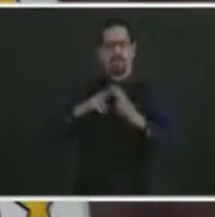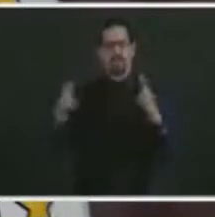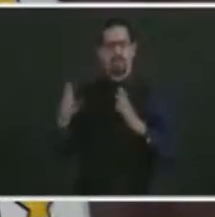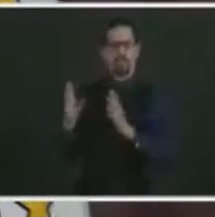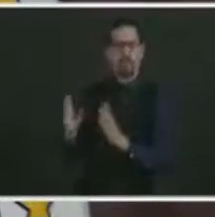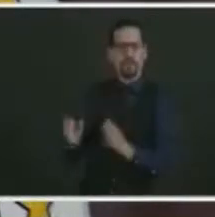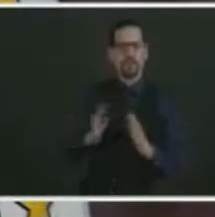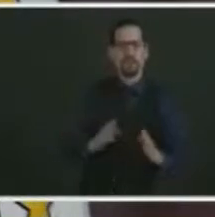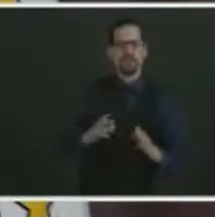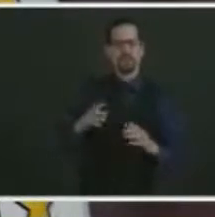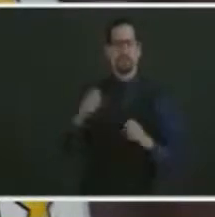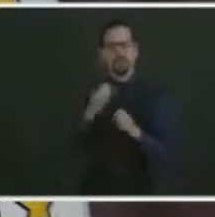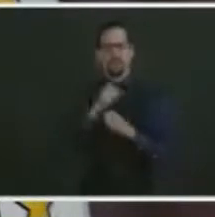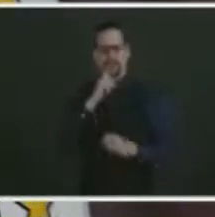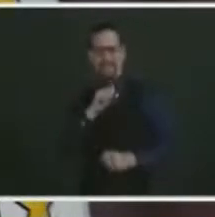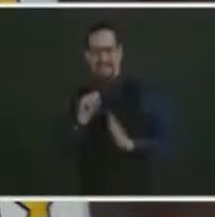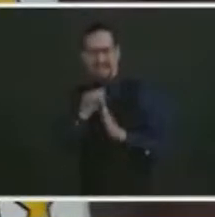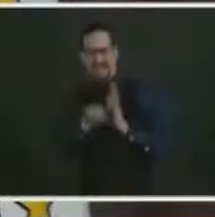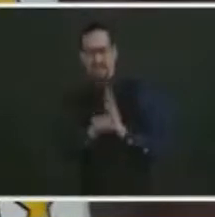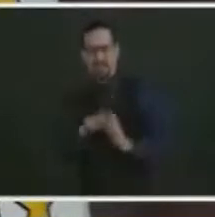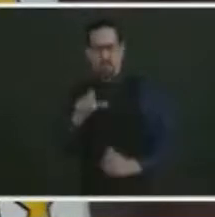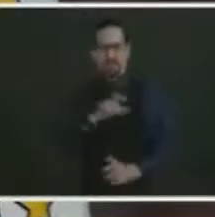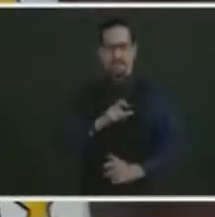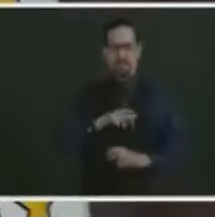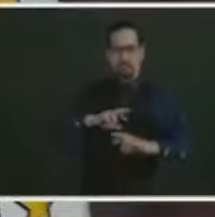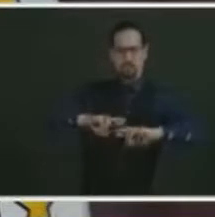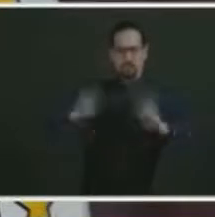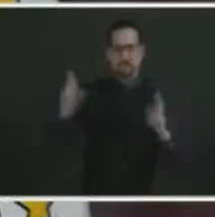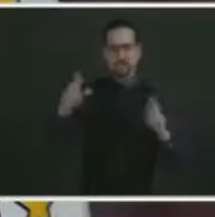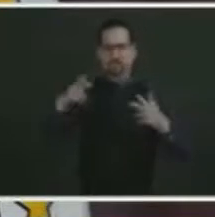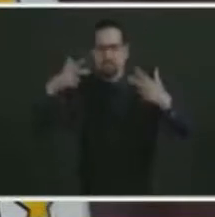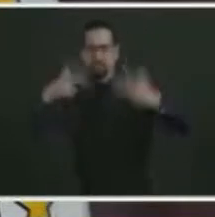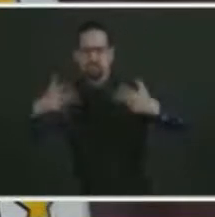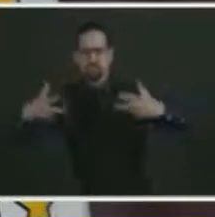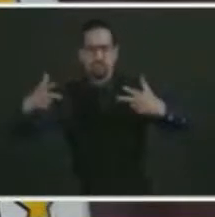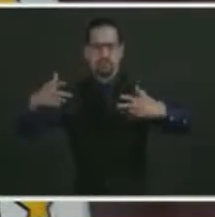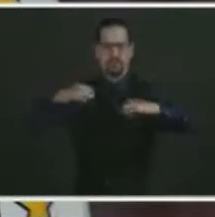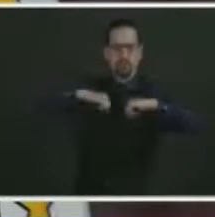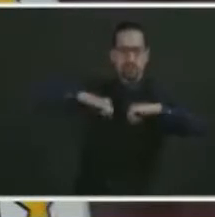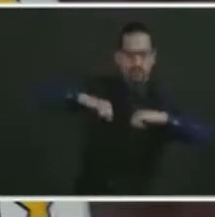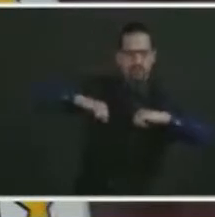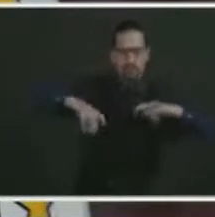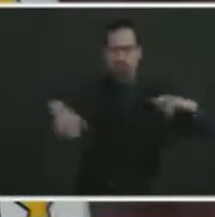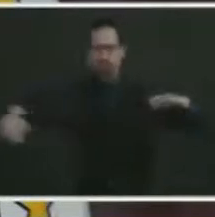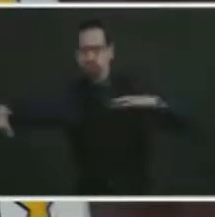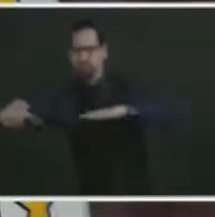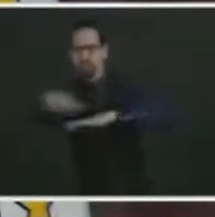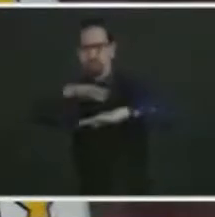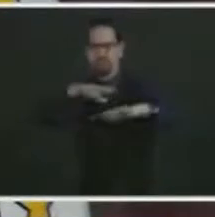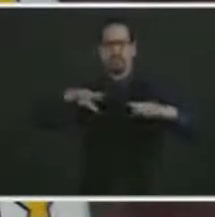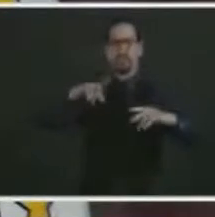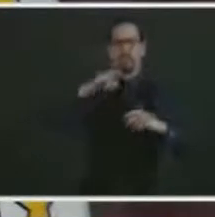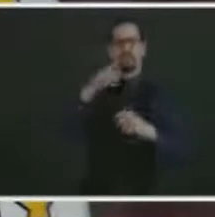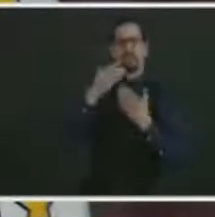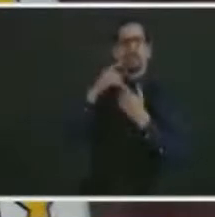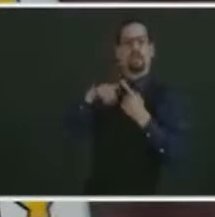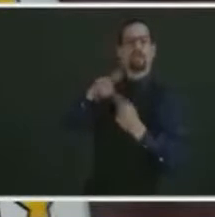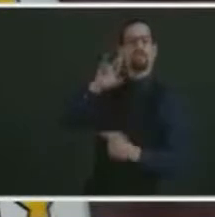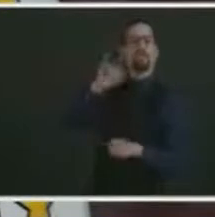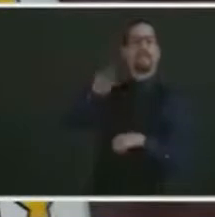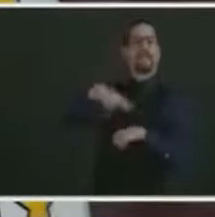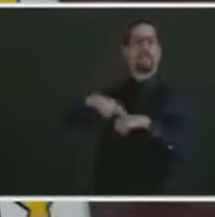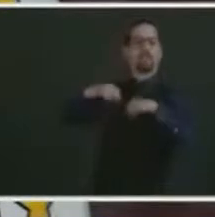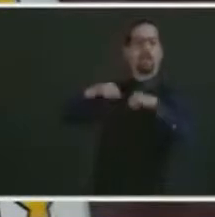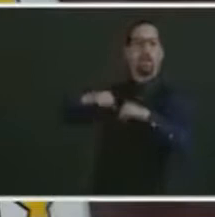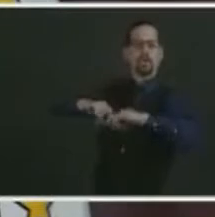working around the clock, for your courage and professionalism. And thank you to the Rhode Island National Guard. I will say, having been in on